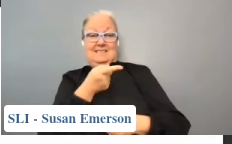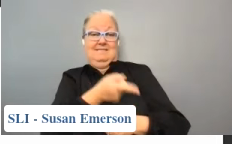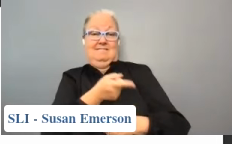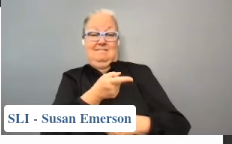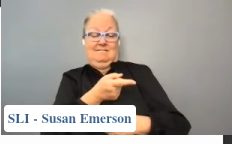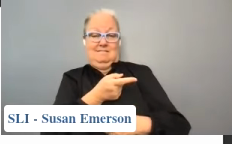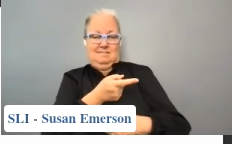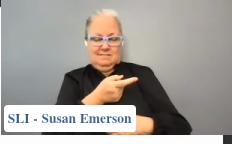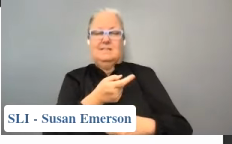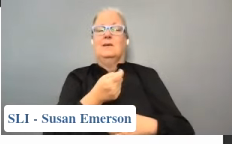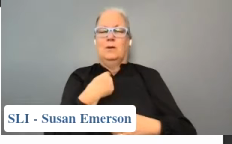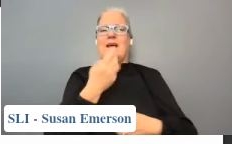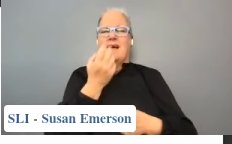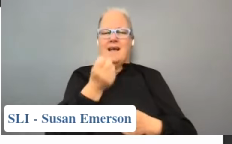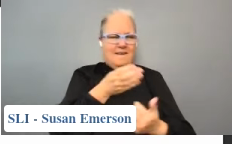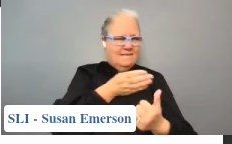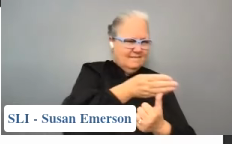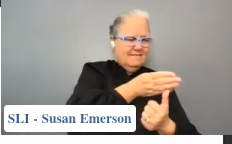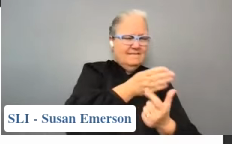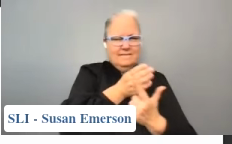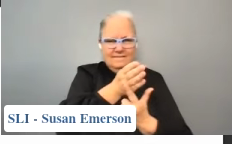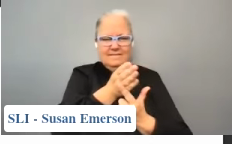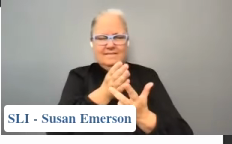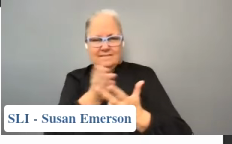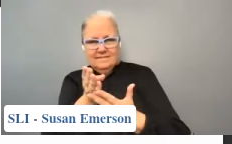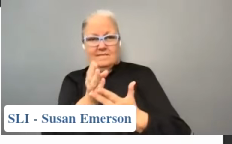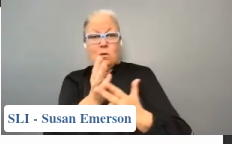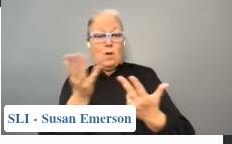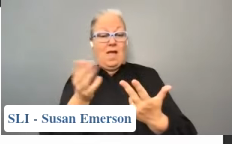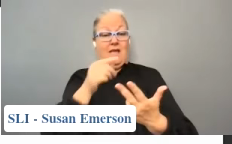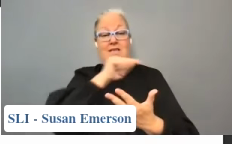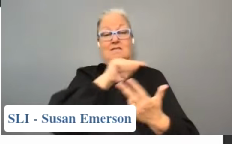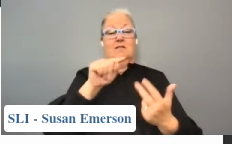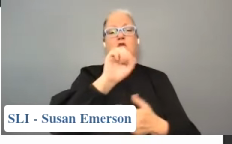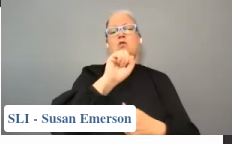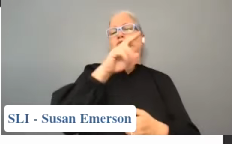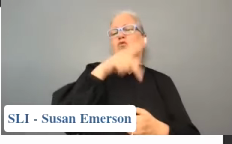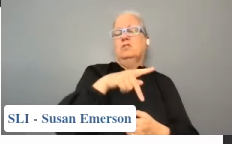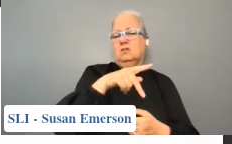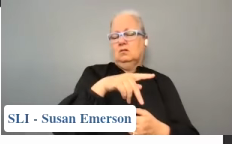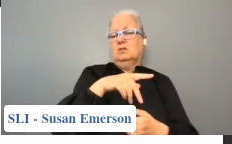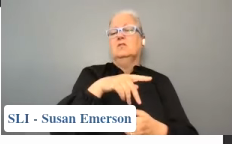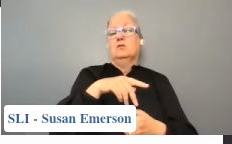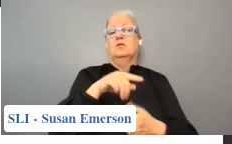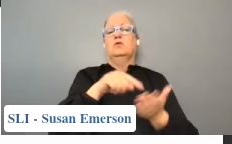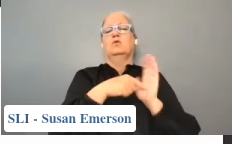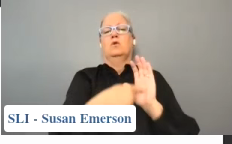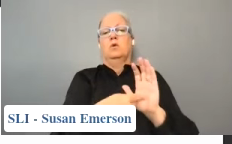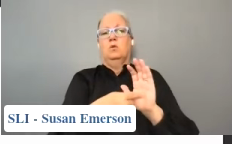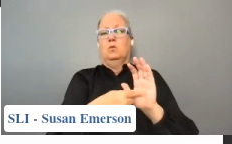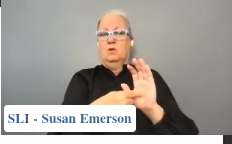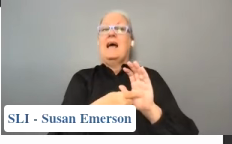entry points through which social protection has been shown to address gender-based violence.